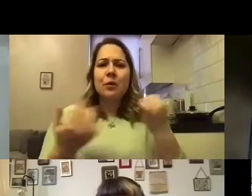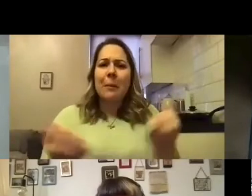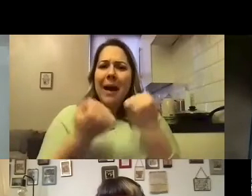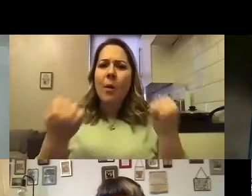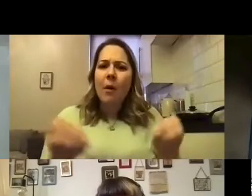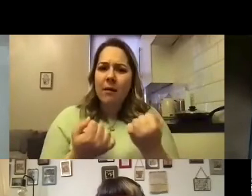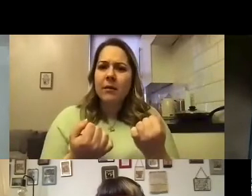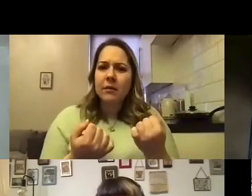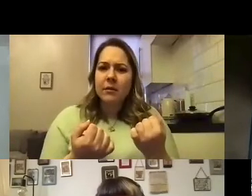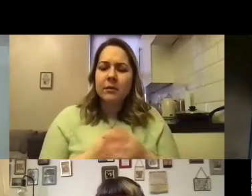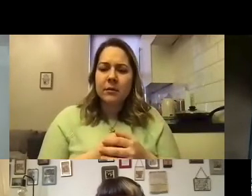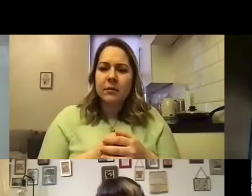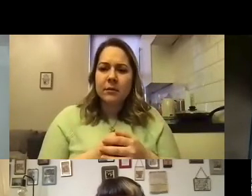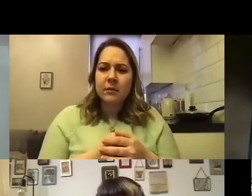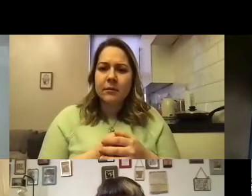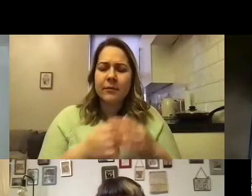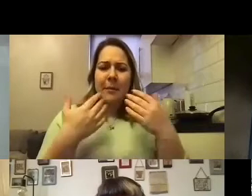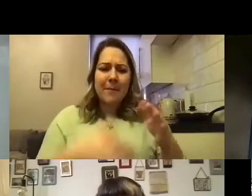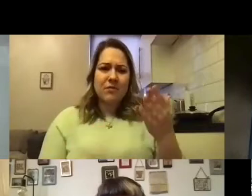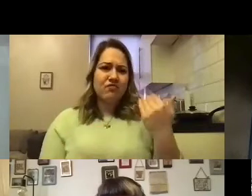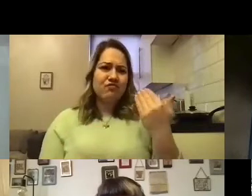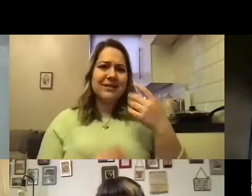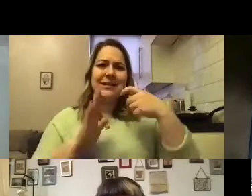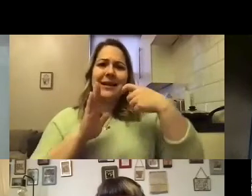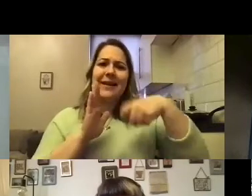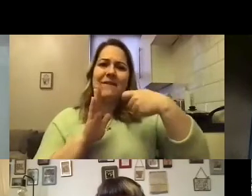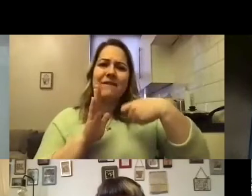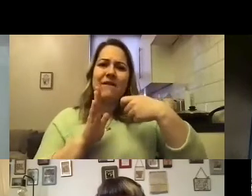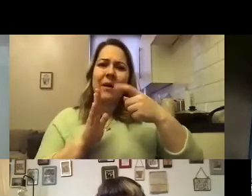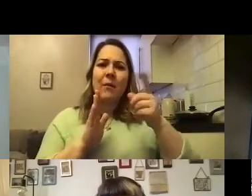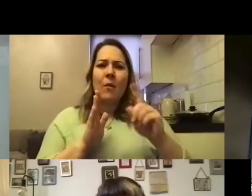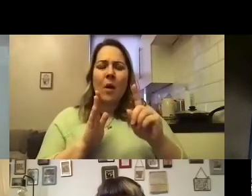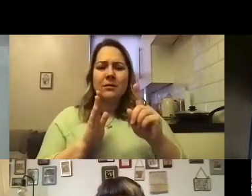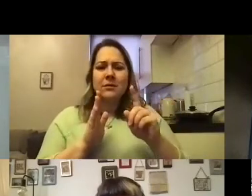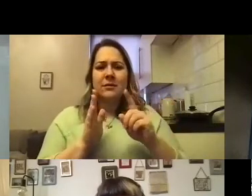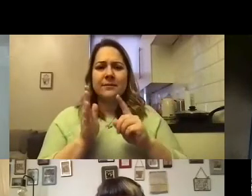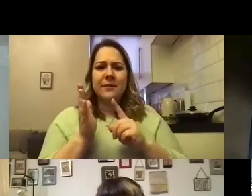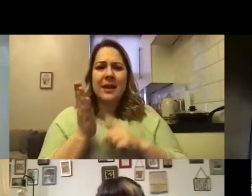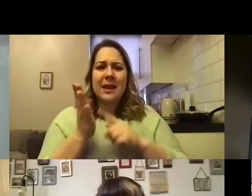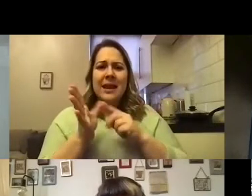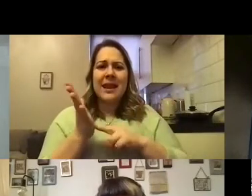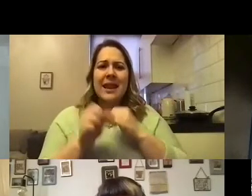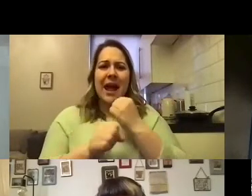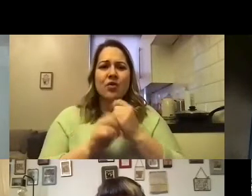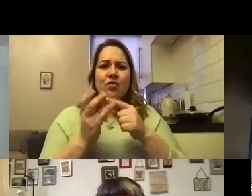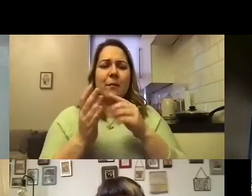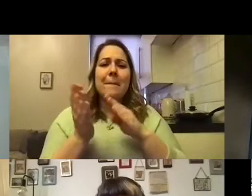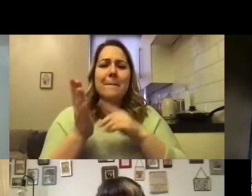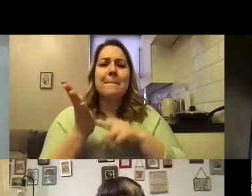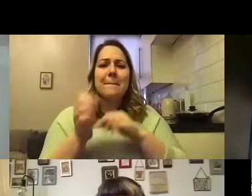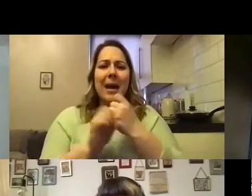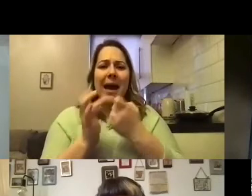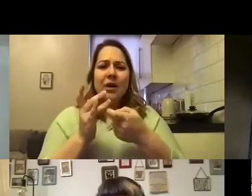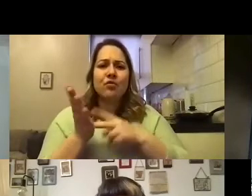Recently, there was a film about the Mangrove Nine trial, for example, where the, you know, the community that I come from, I'm from